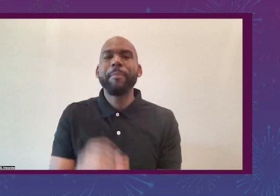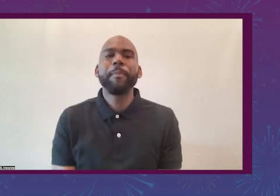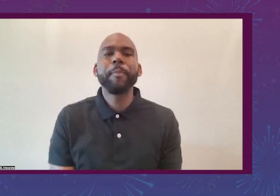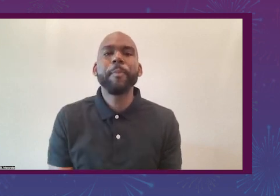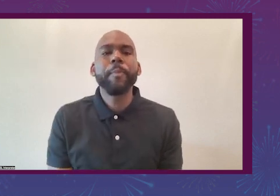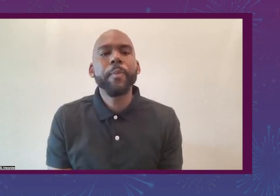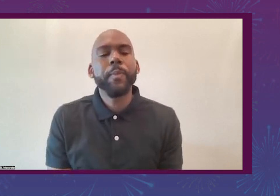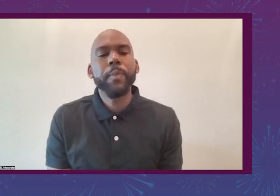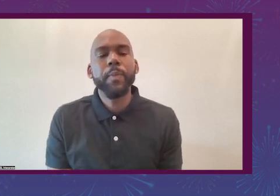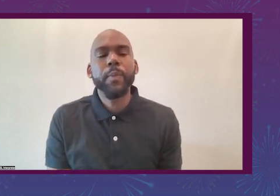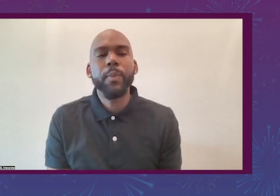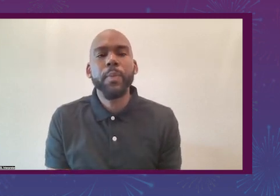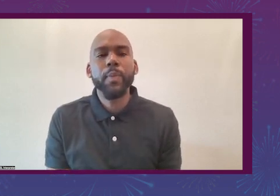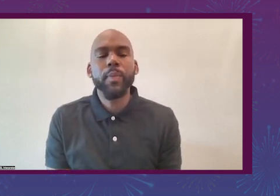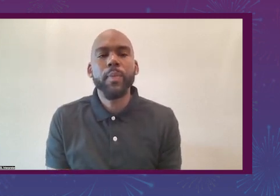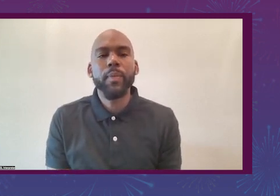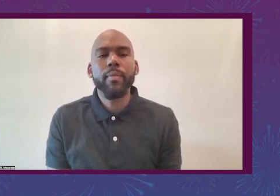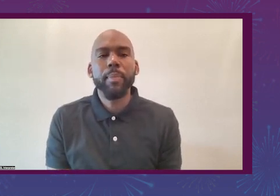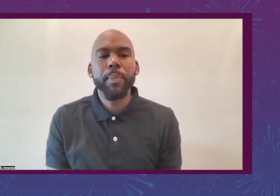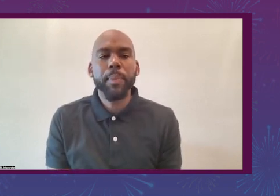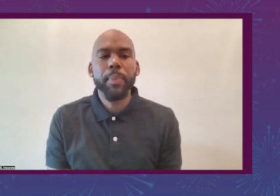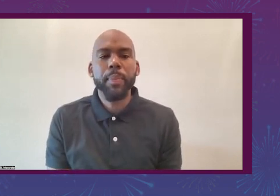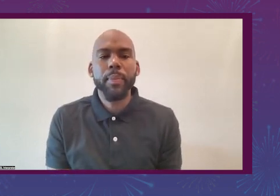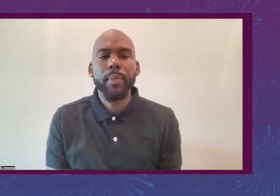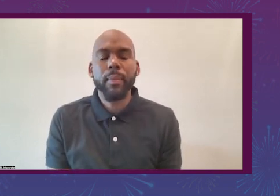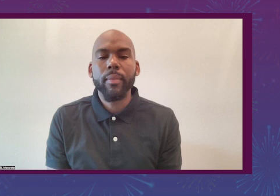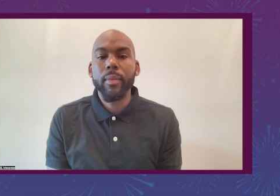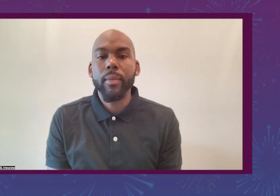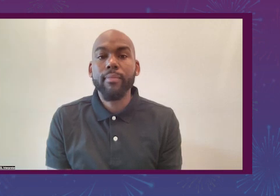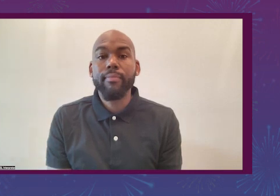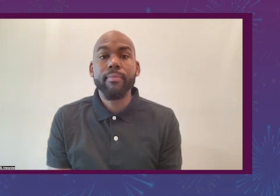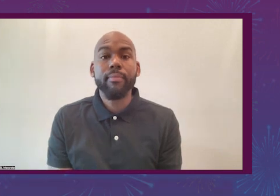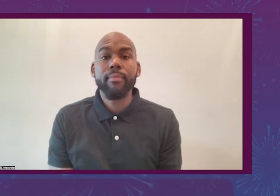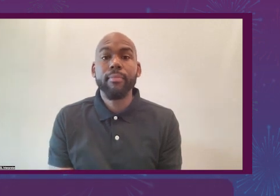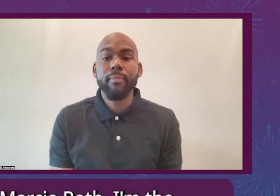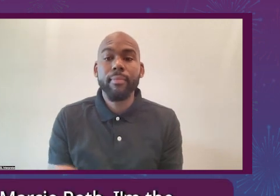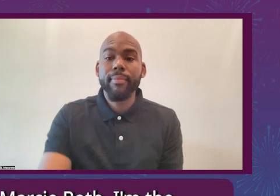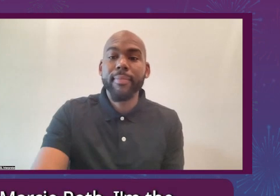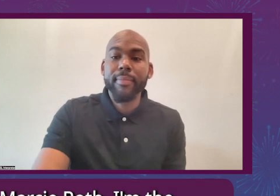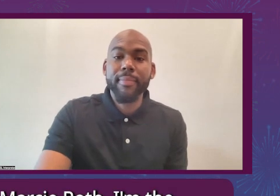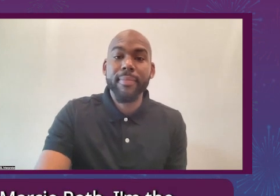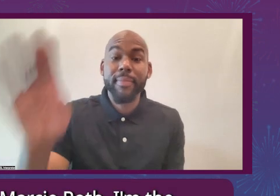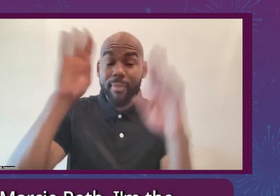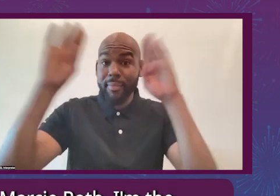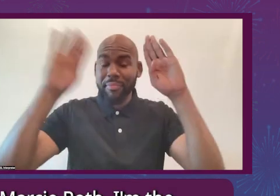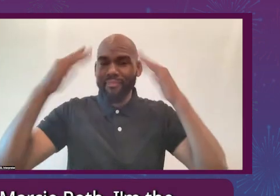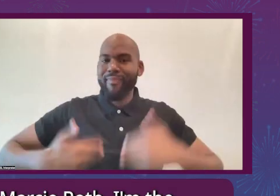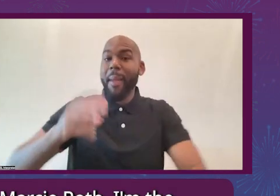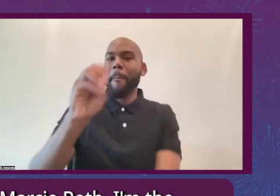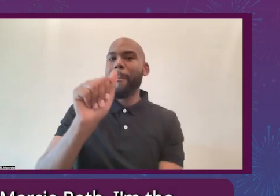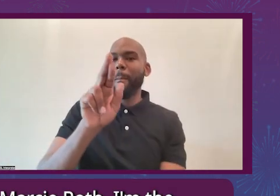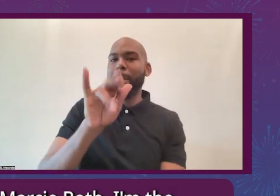Disability. A white woman with curly silver hair and red glasses, smiling and speaking on screen. Hello,